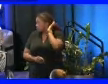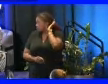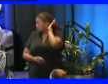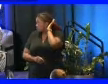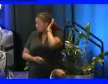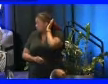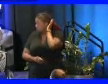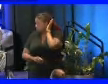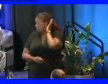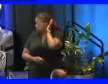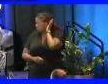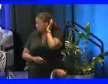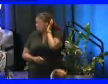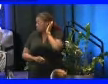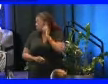Yeah, Olivia?